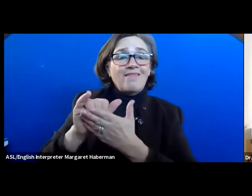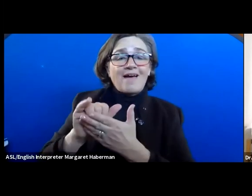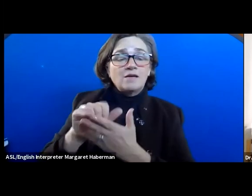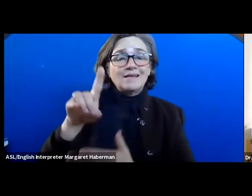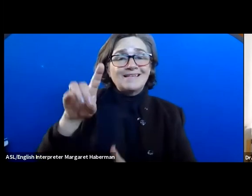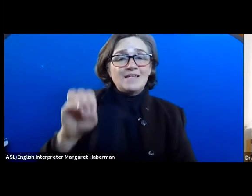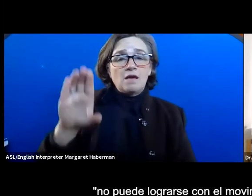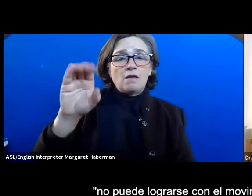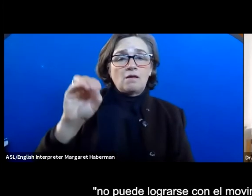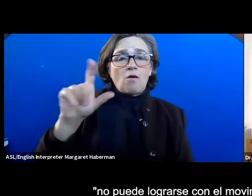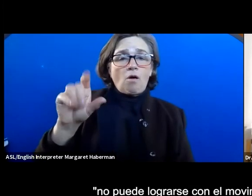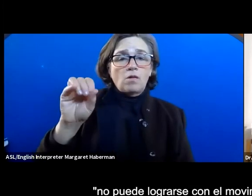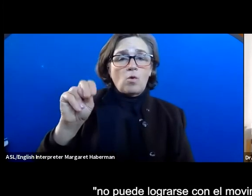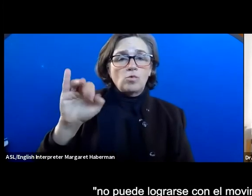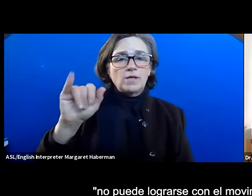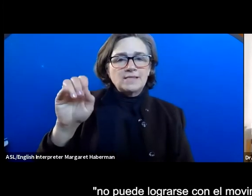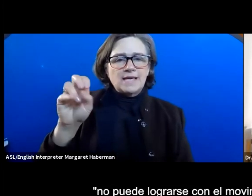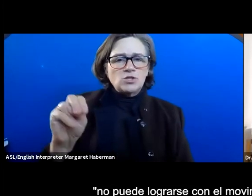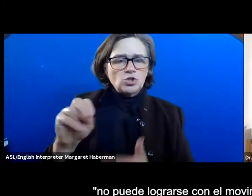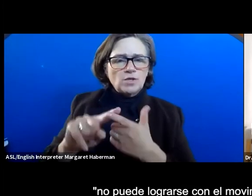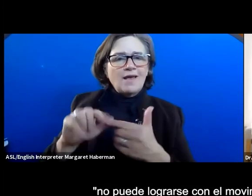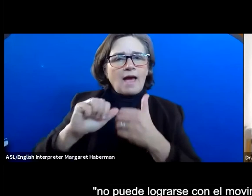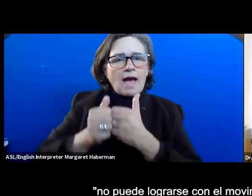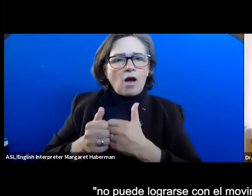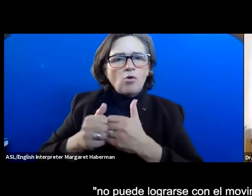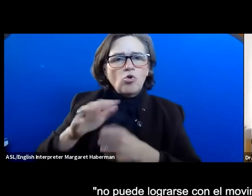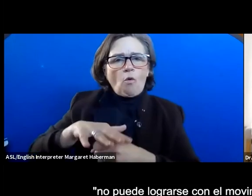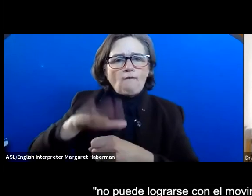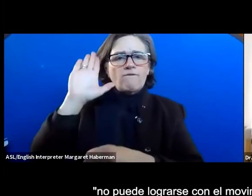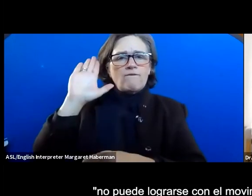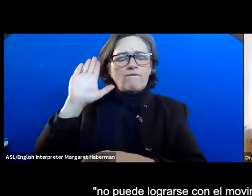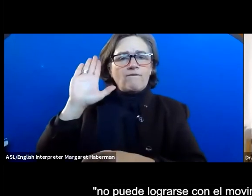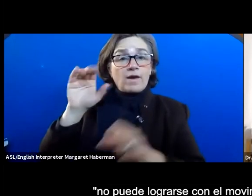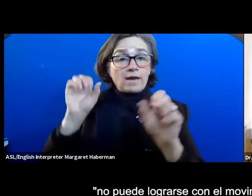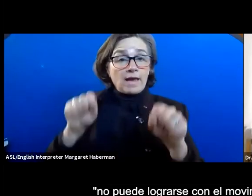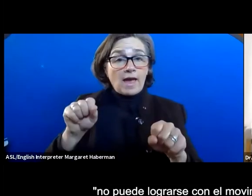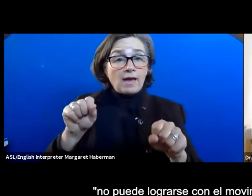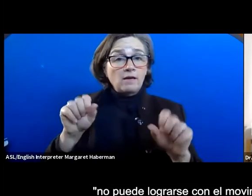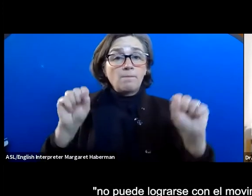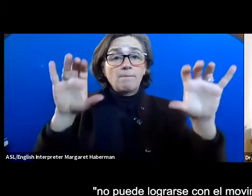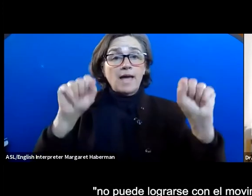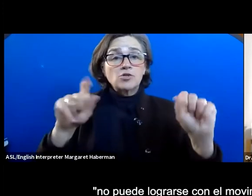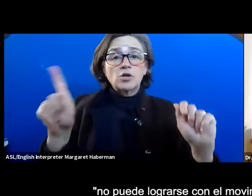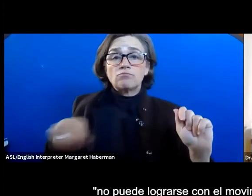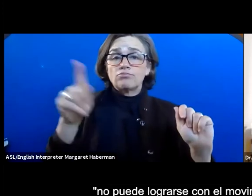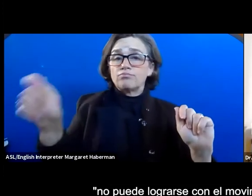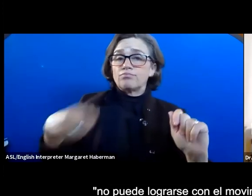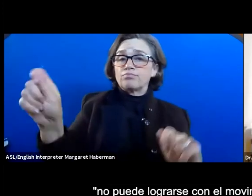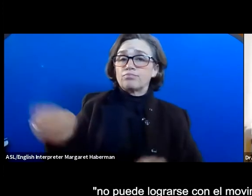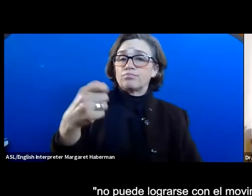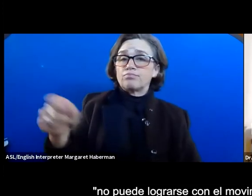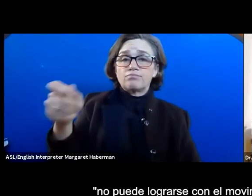accomplished, and I quote, cannot be accomplished by the wave of a magic wand, a natural cataclysm, or